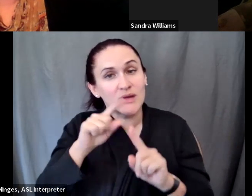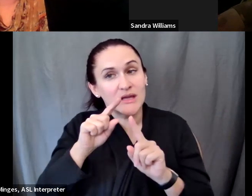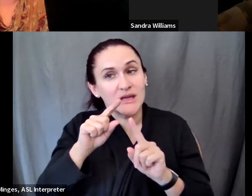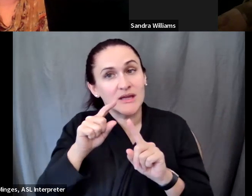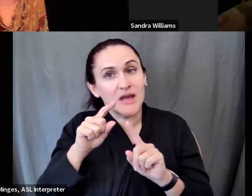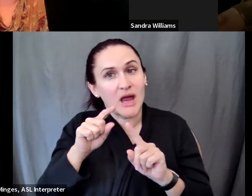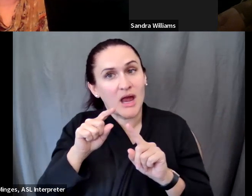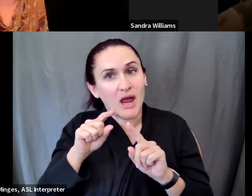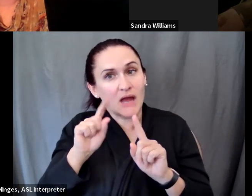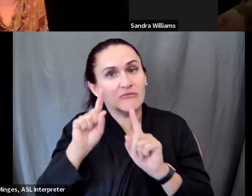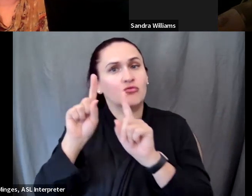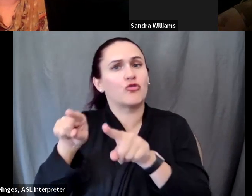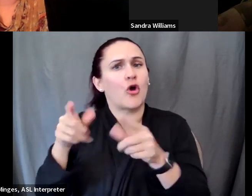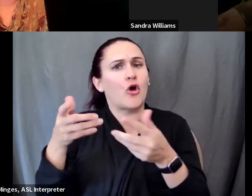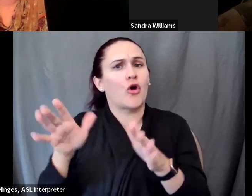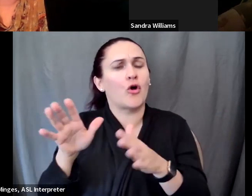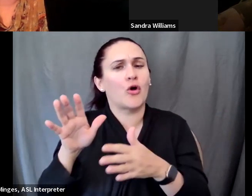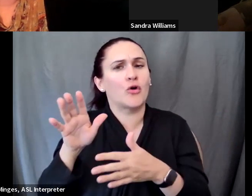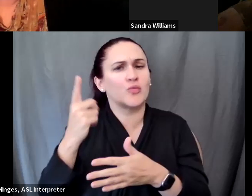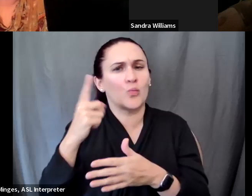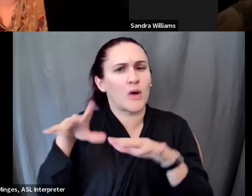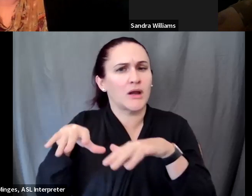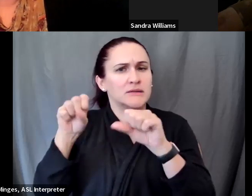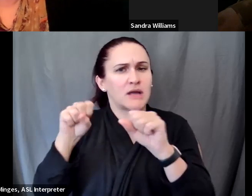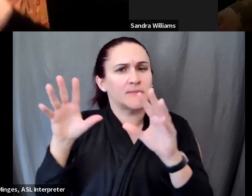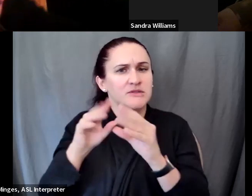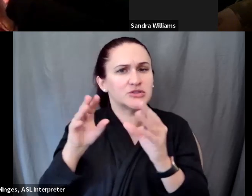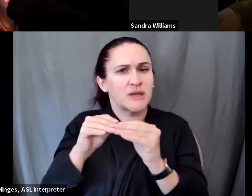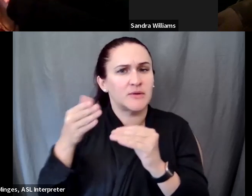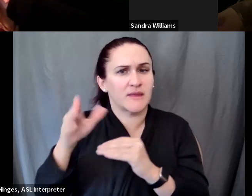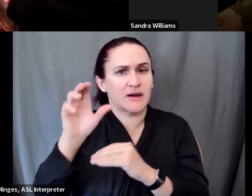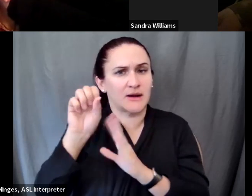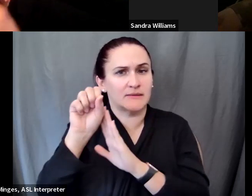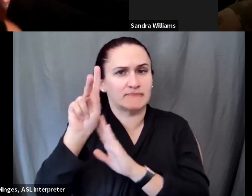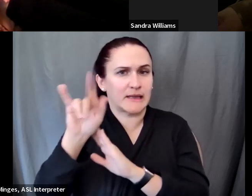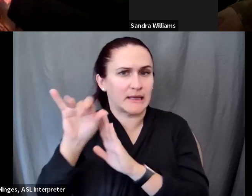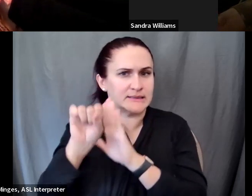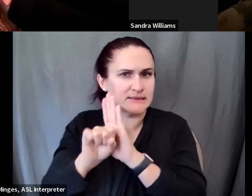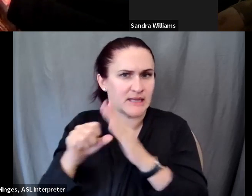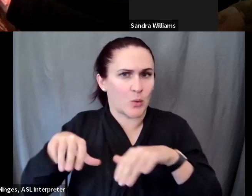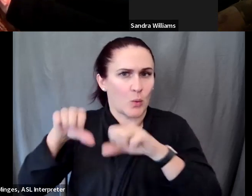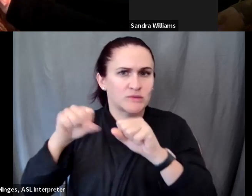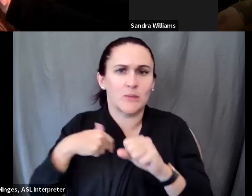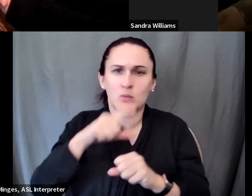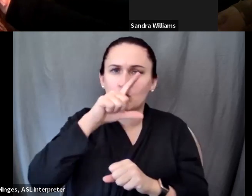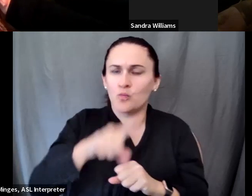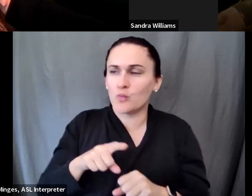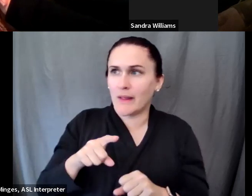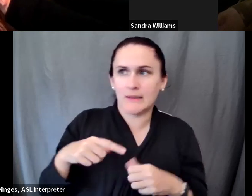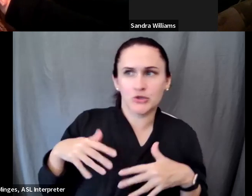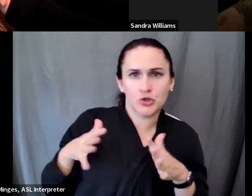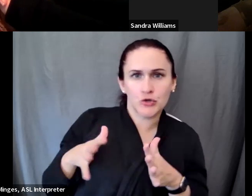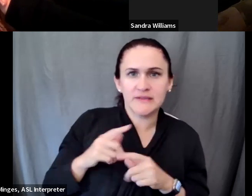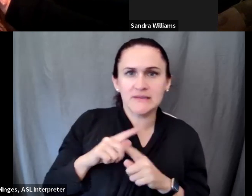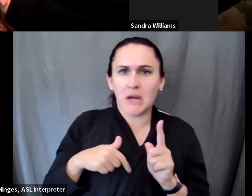the one of the adoption seminars that the state has. I was quite nervous, but at that time I